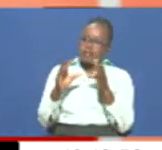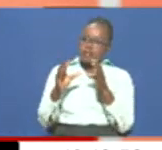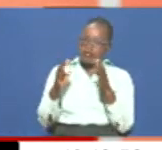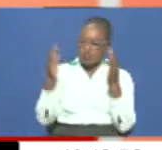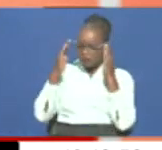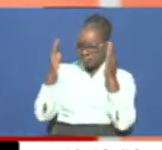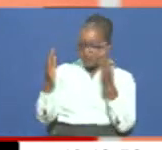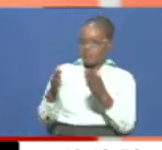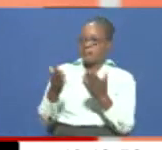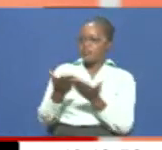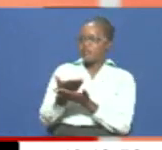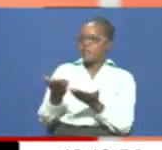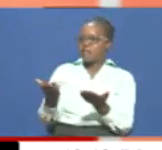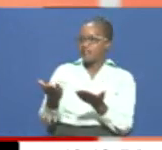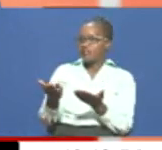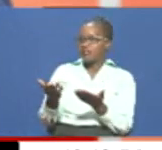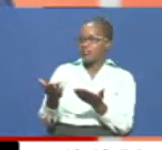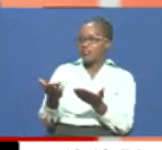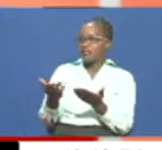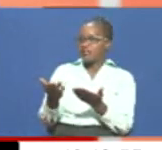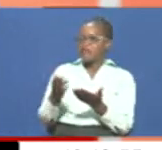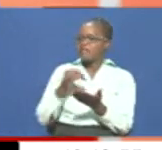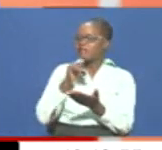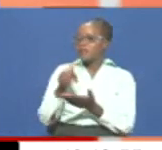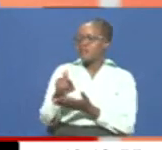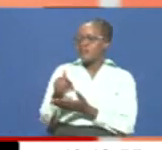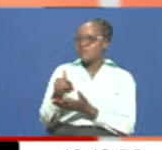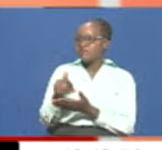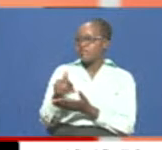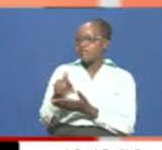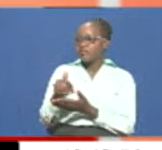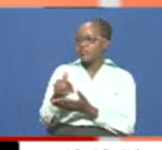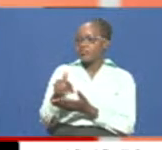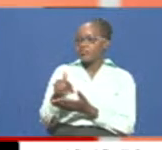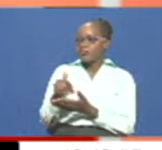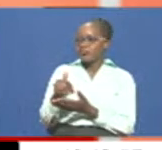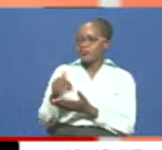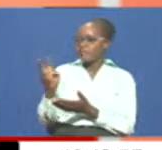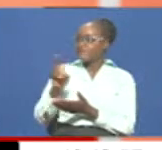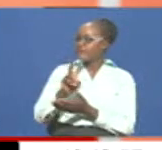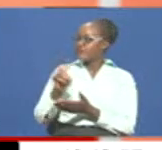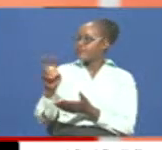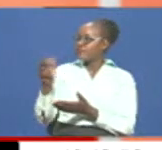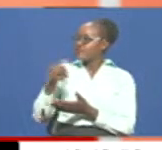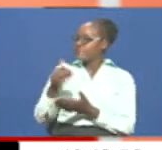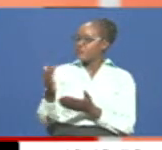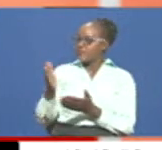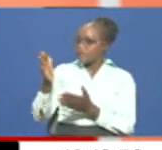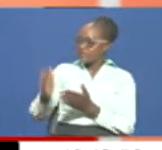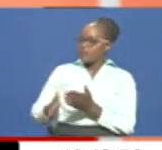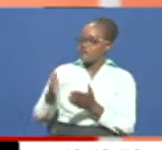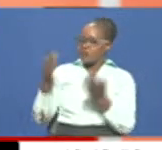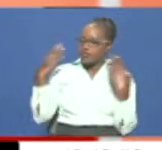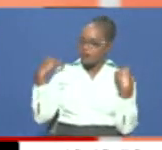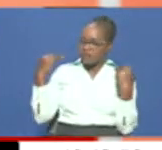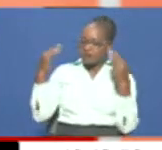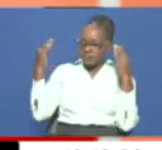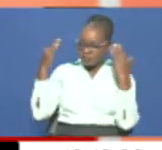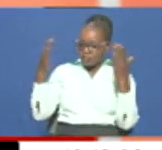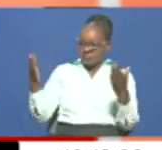be. Instead of looking around anything which is beside sport, now we focus on the sport per